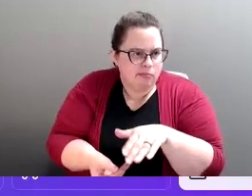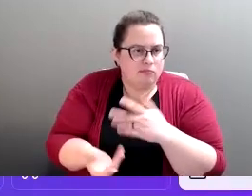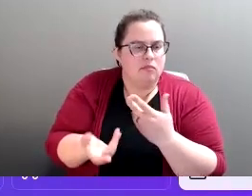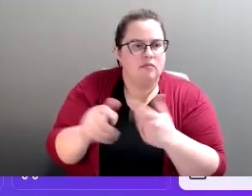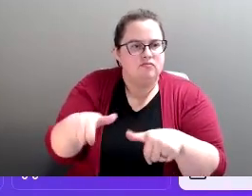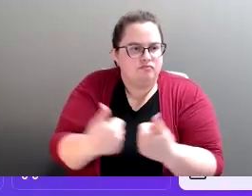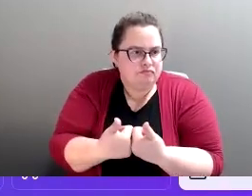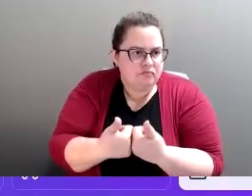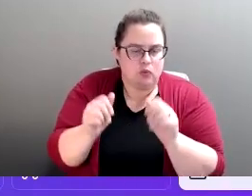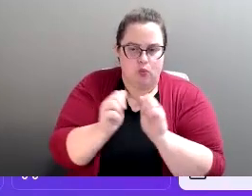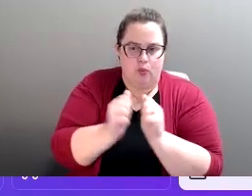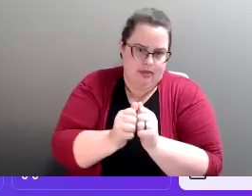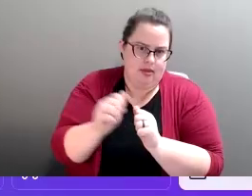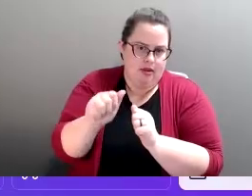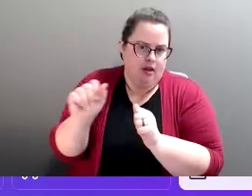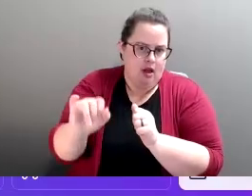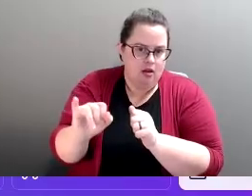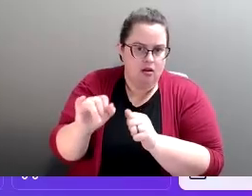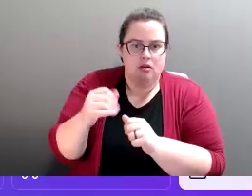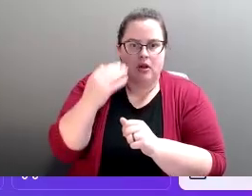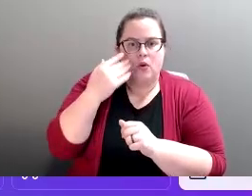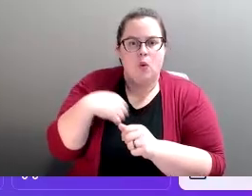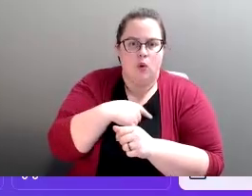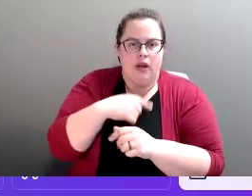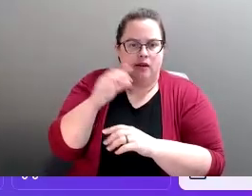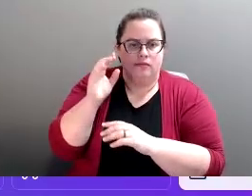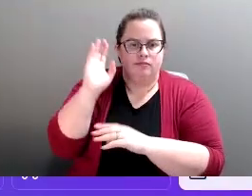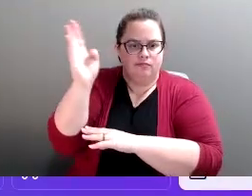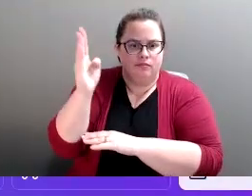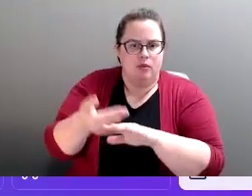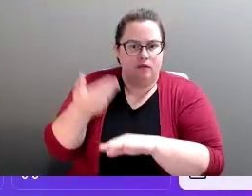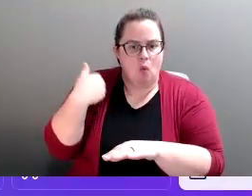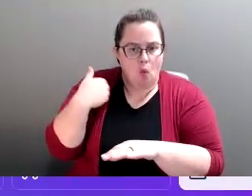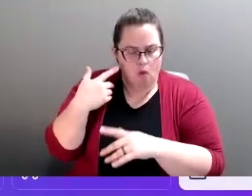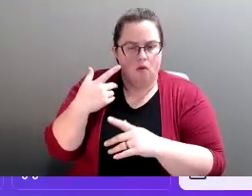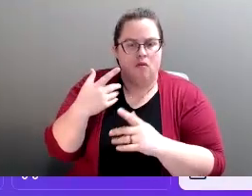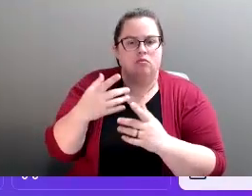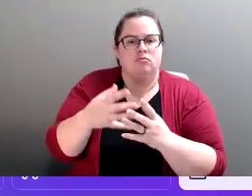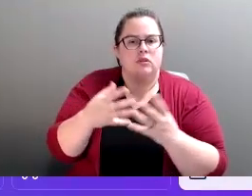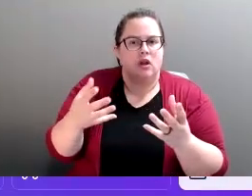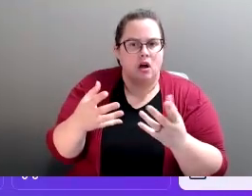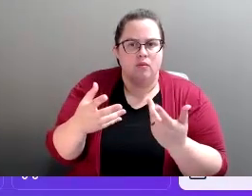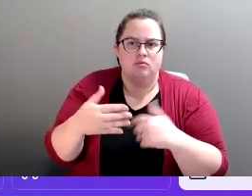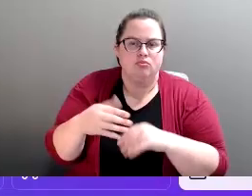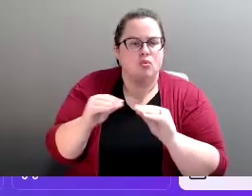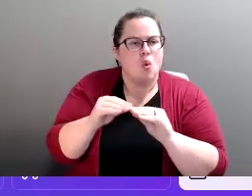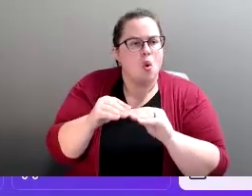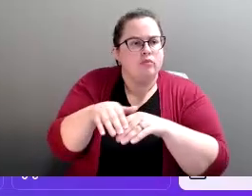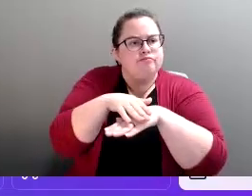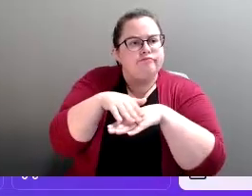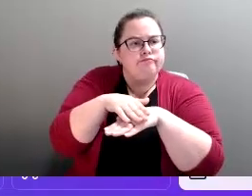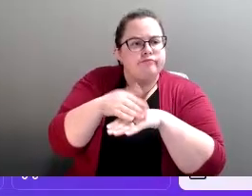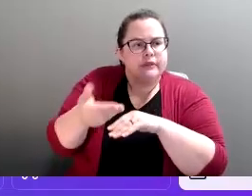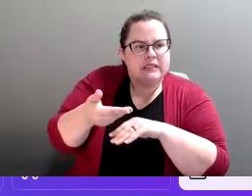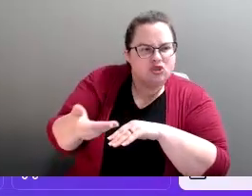are using AI. Because I know we've done this presentation before, and a lot of it was like a lot of intro stuff, and we welcome those questions